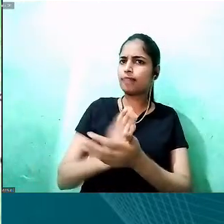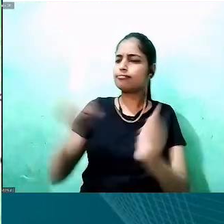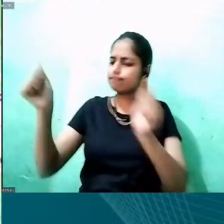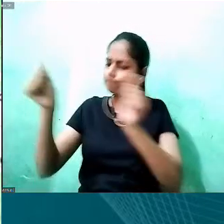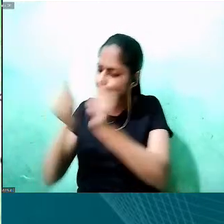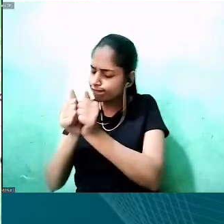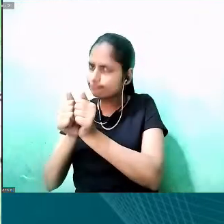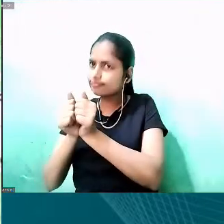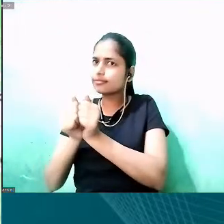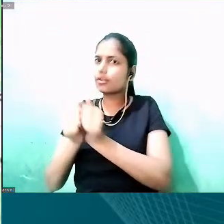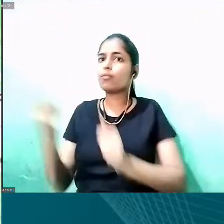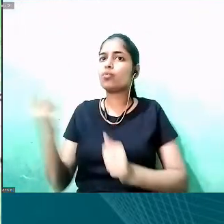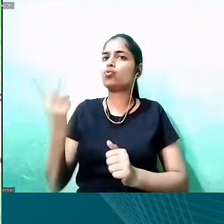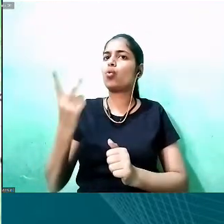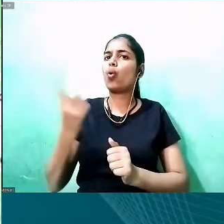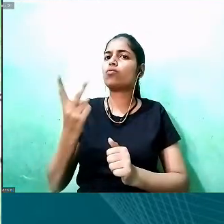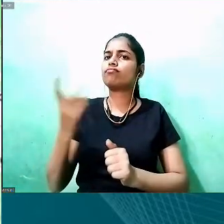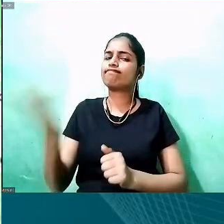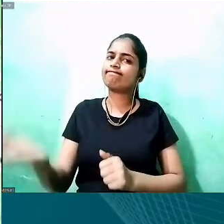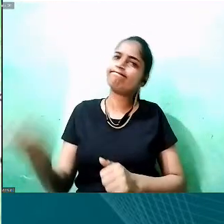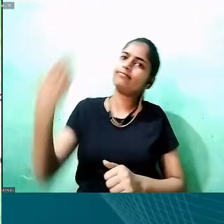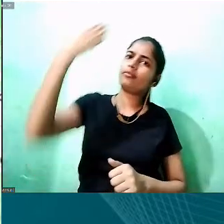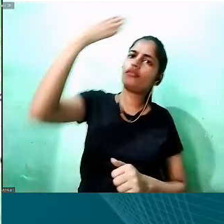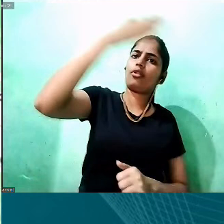problem. What is the problem?